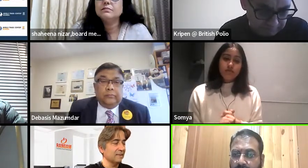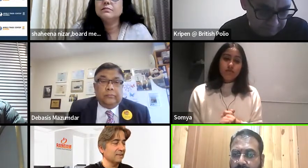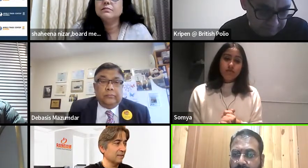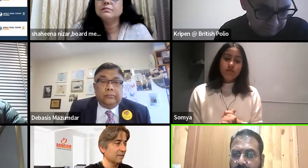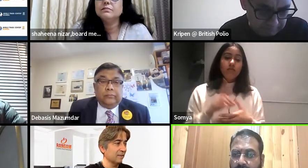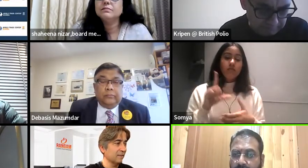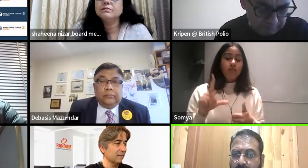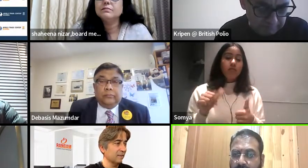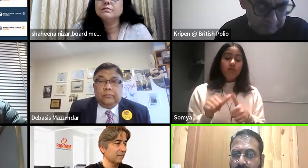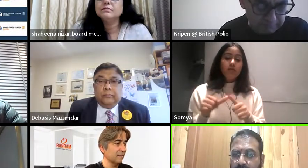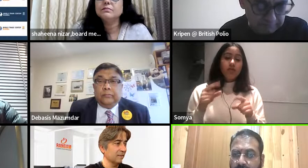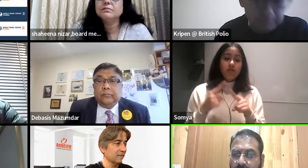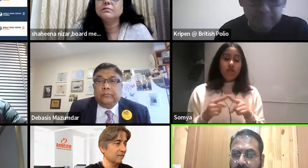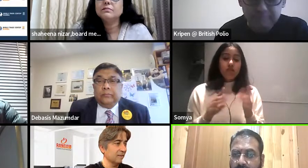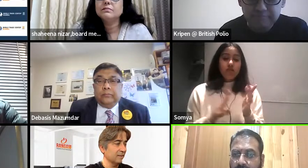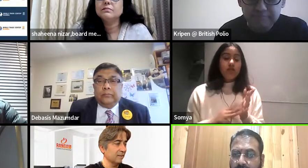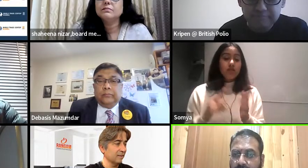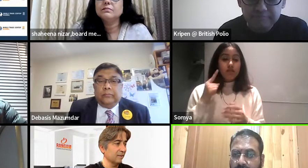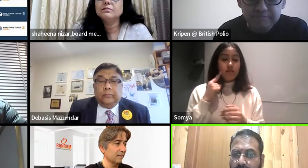Lakshmi.